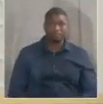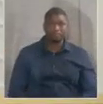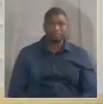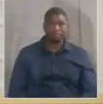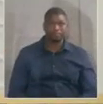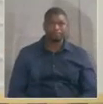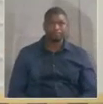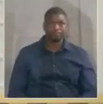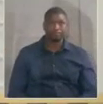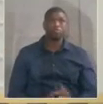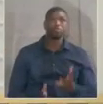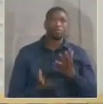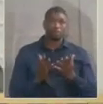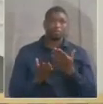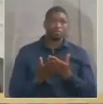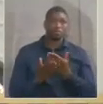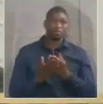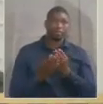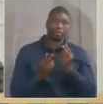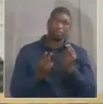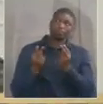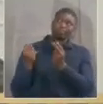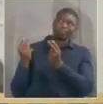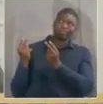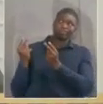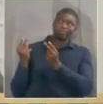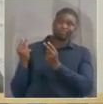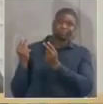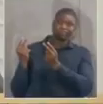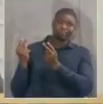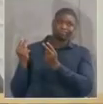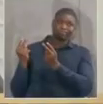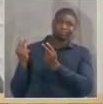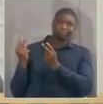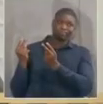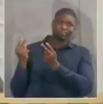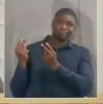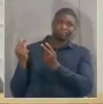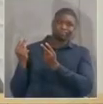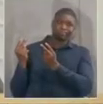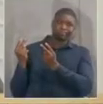It might be easier for you to look at it at the screen just behind you.